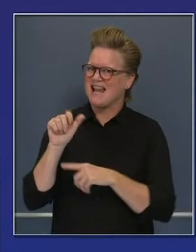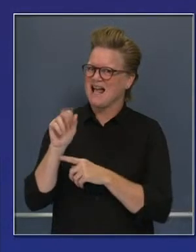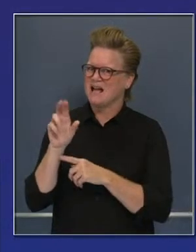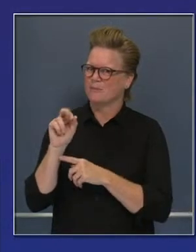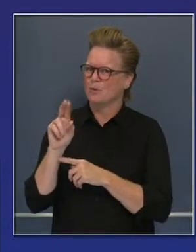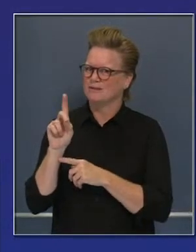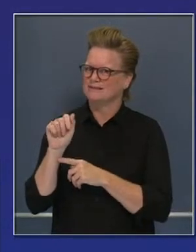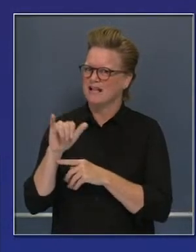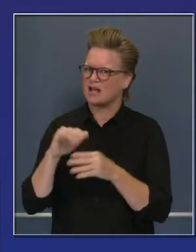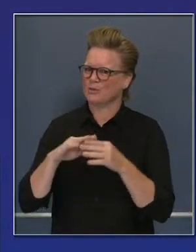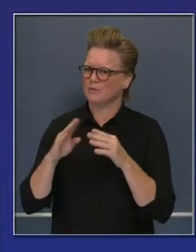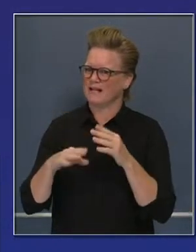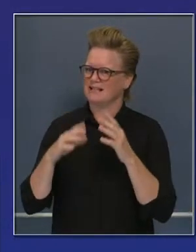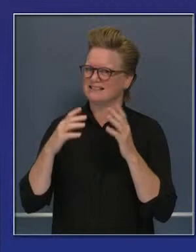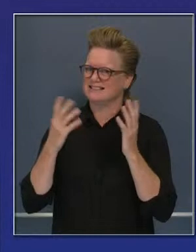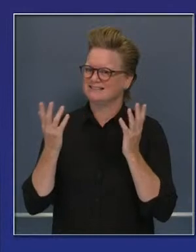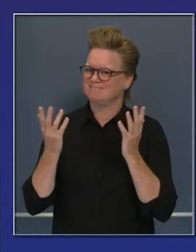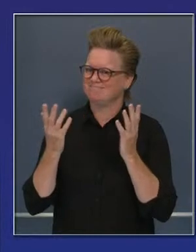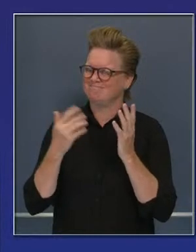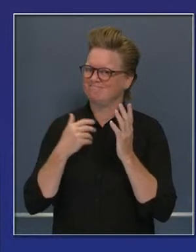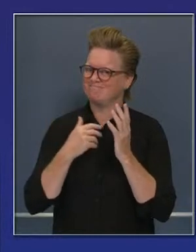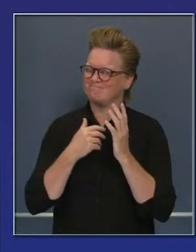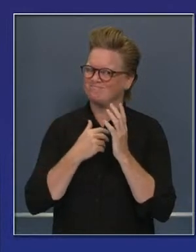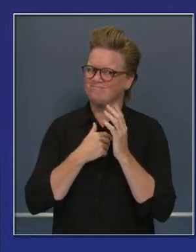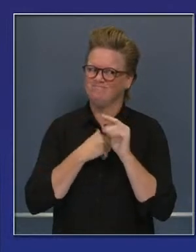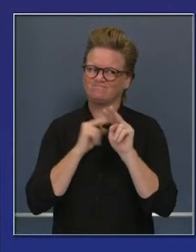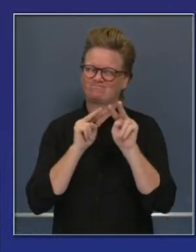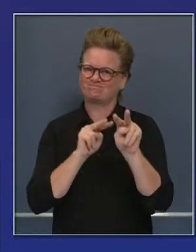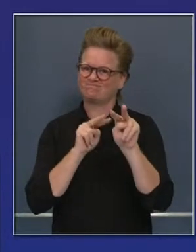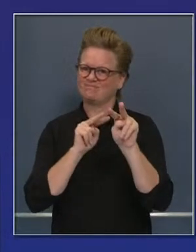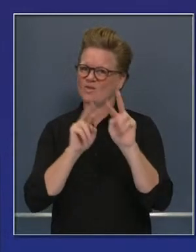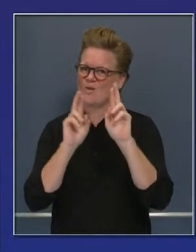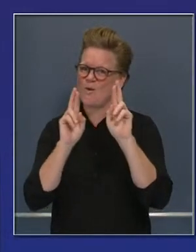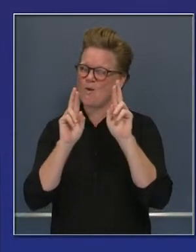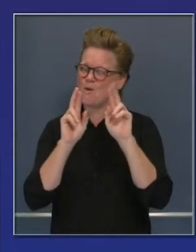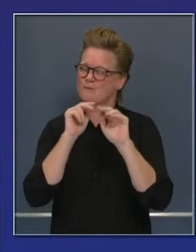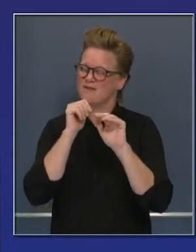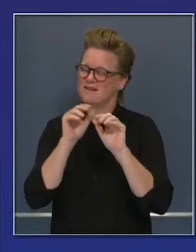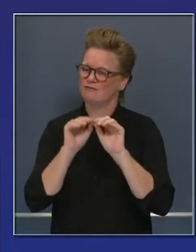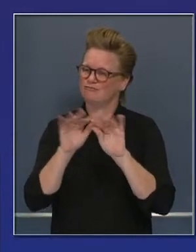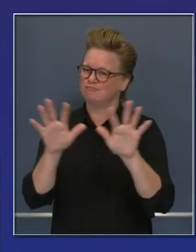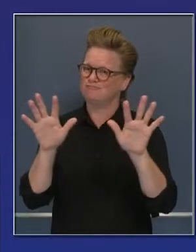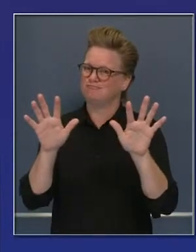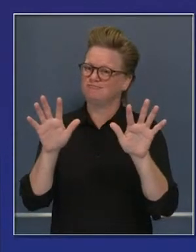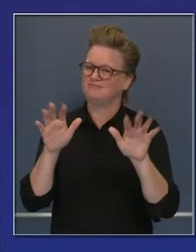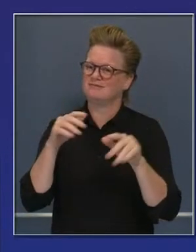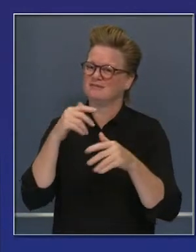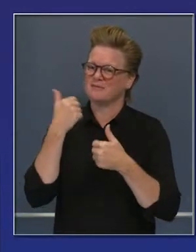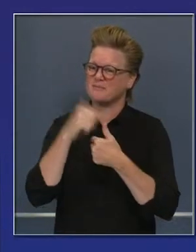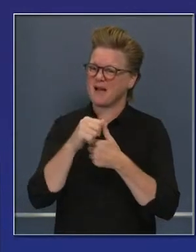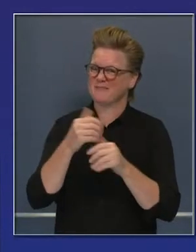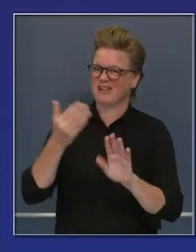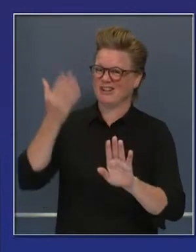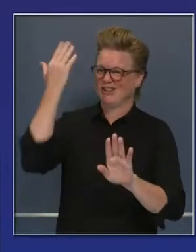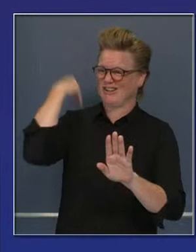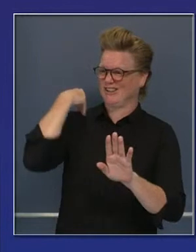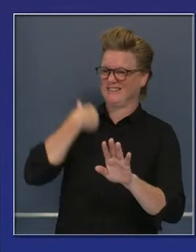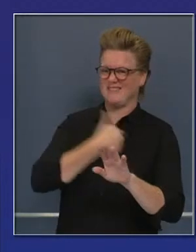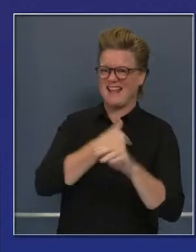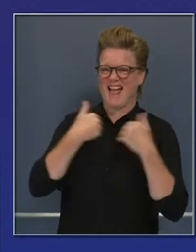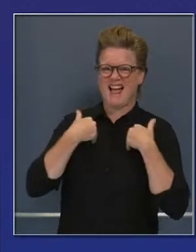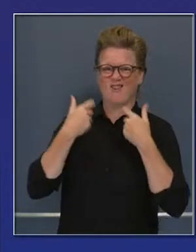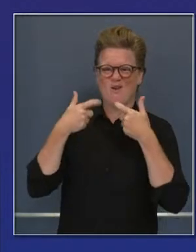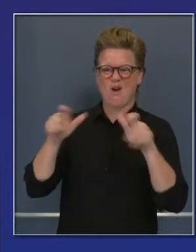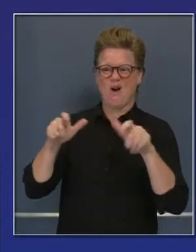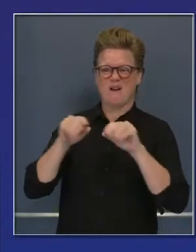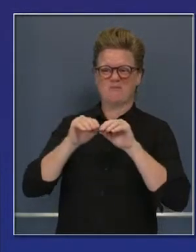virus. You look back at some seminal periods where we experienced larger spread, a